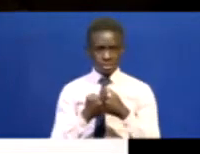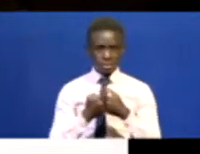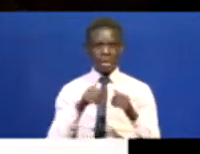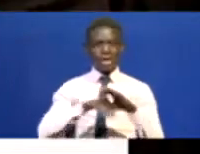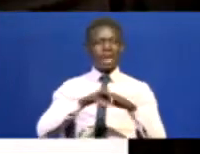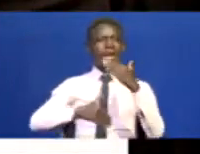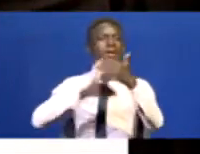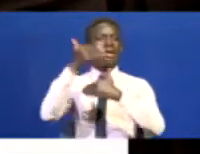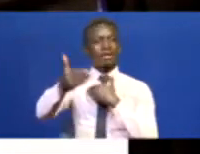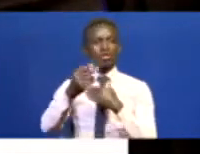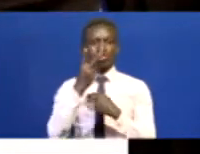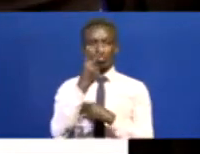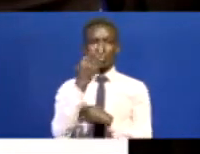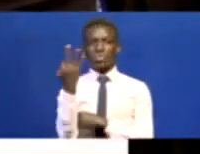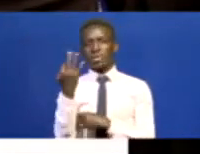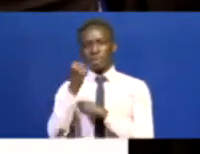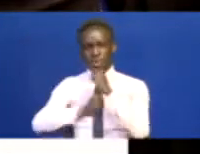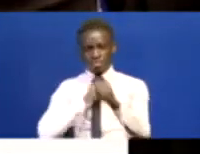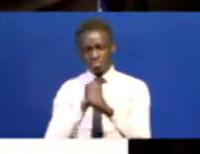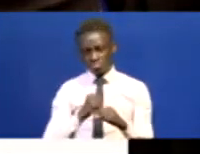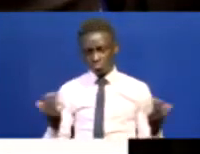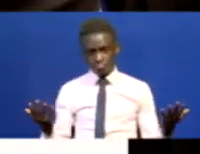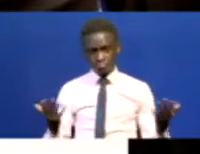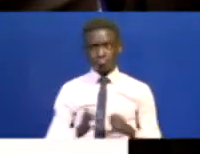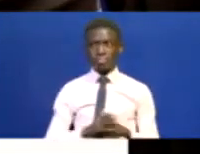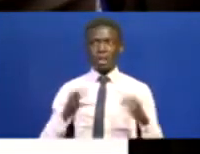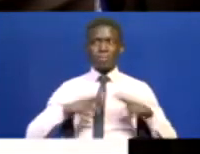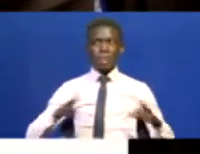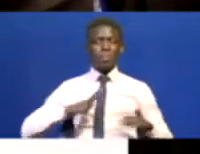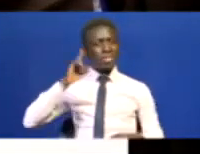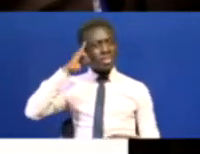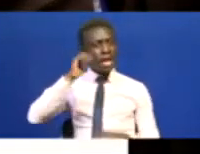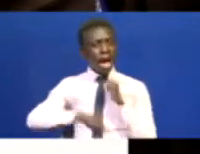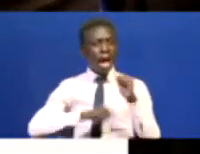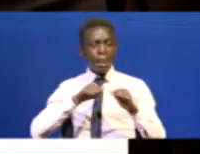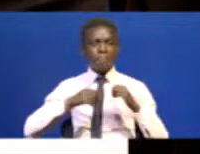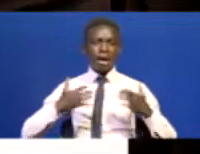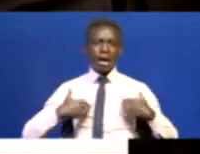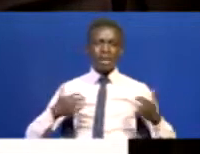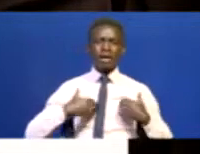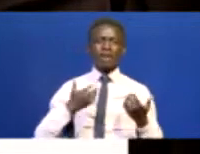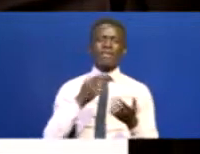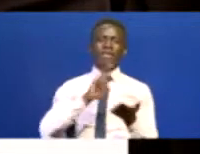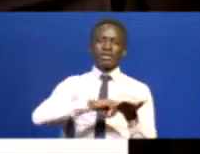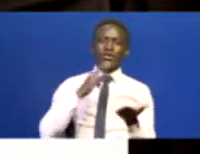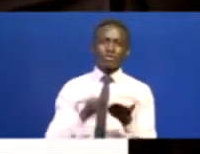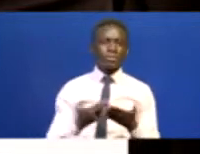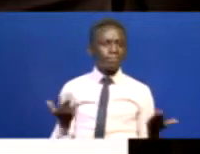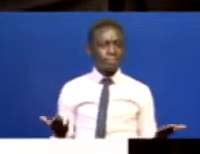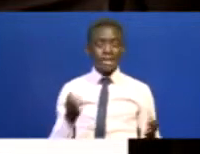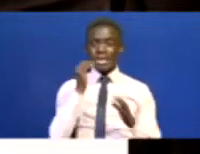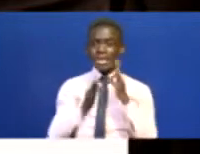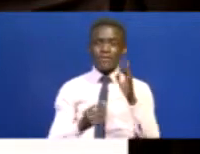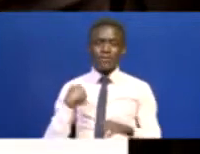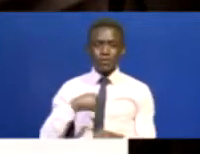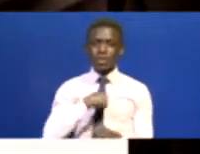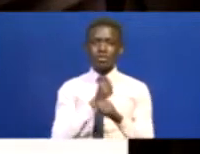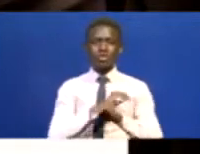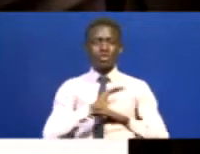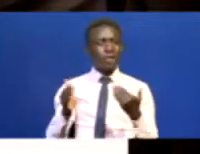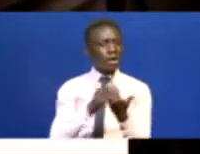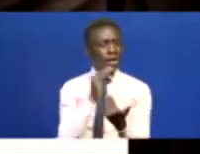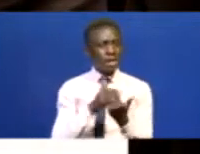next 2-3 years. The first resources people think about are livestock resources. So if we don't take care of this